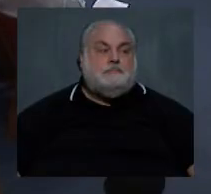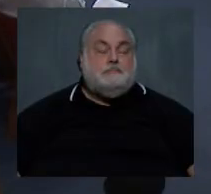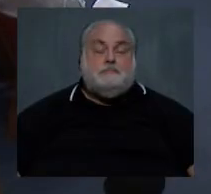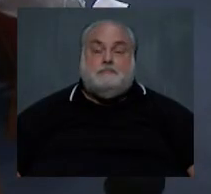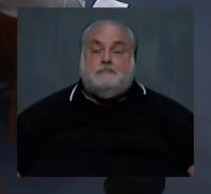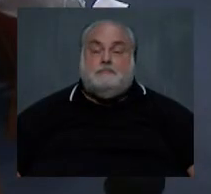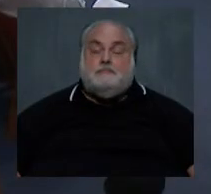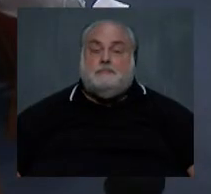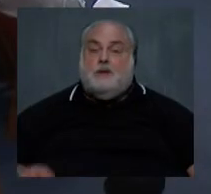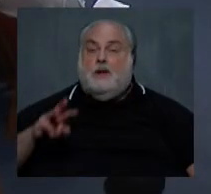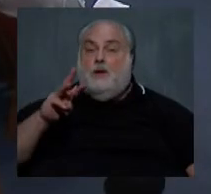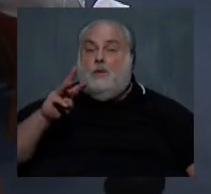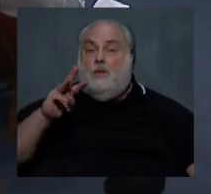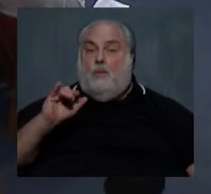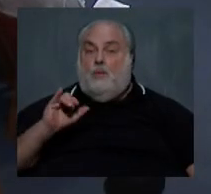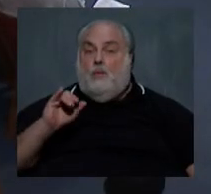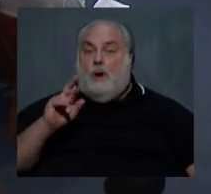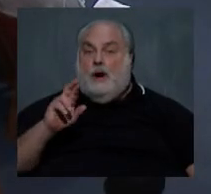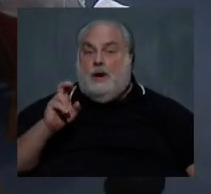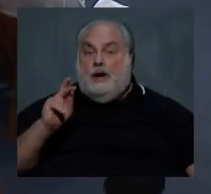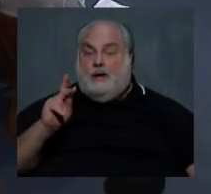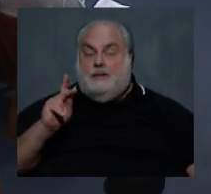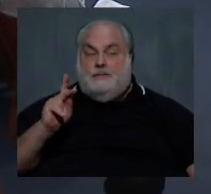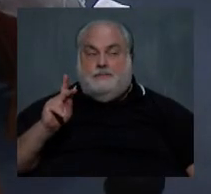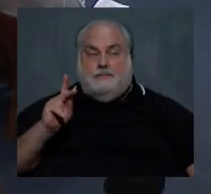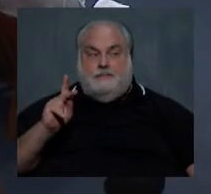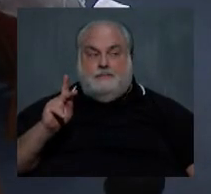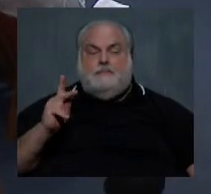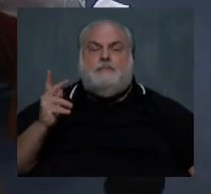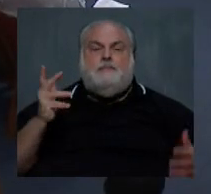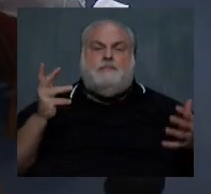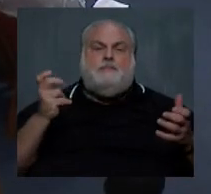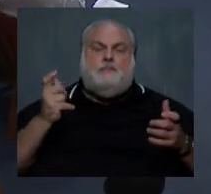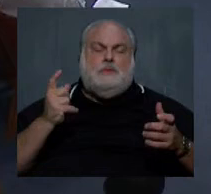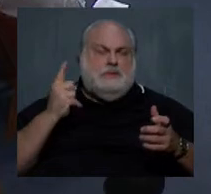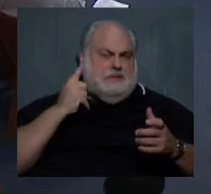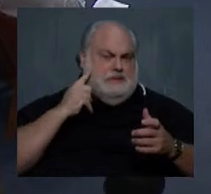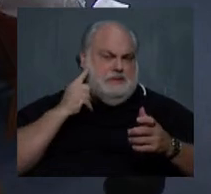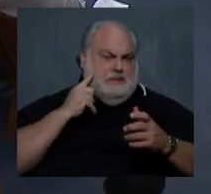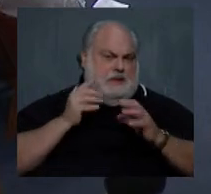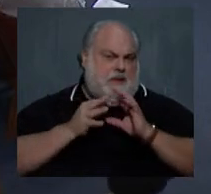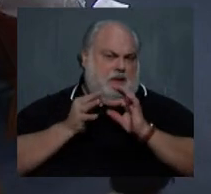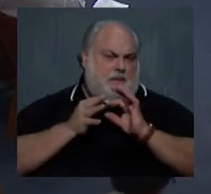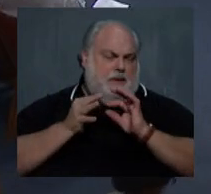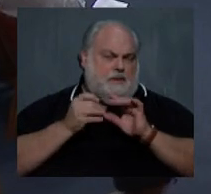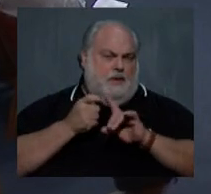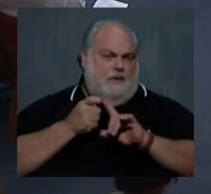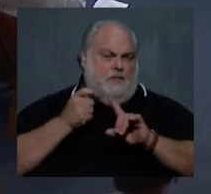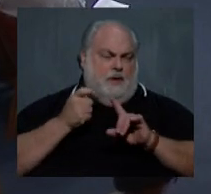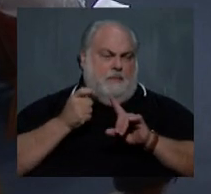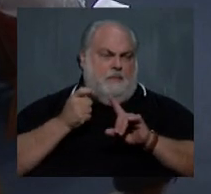Okay, Director Wyrick, you're next, please. I'd like a report on item